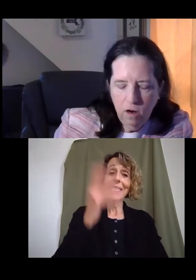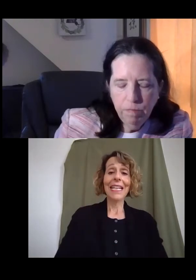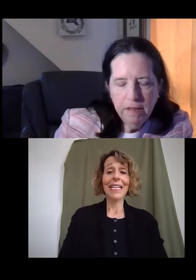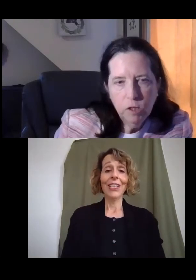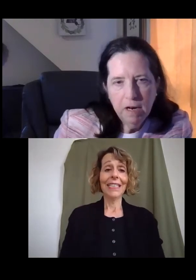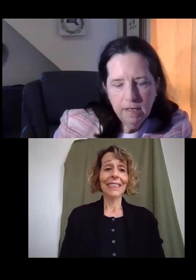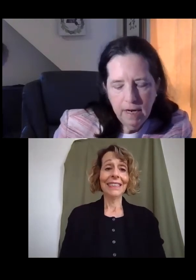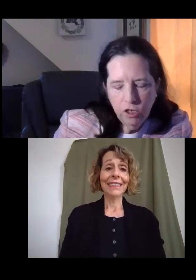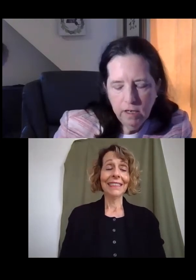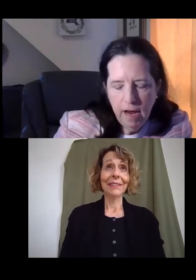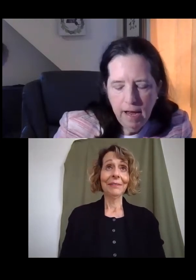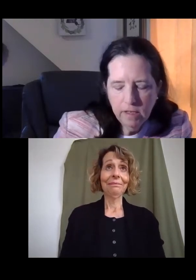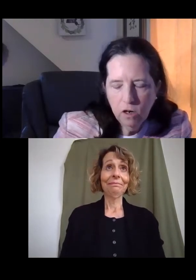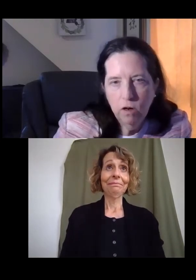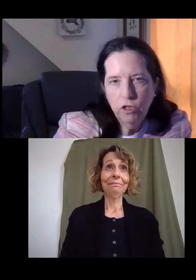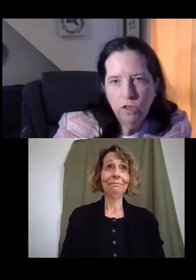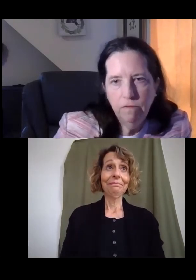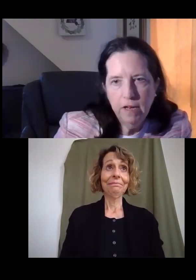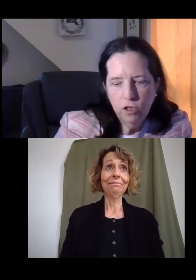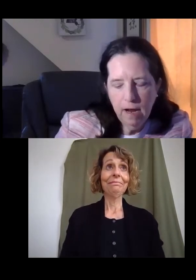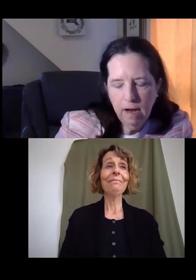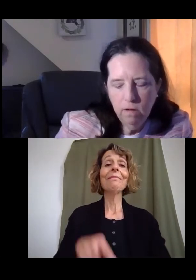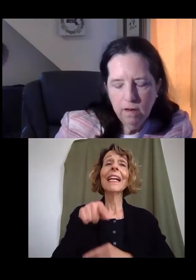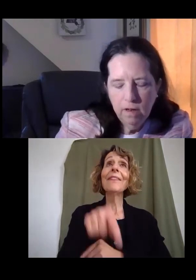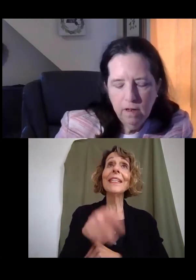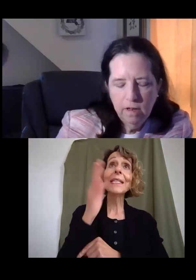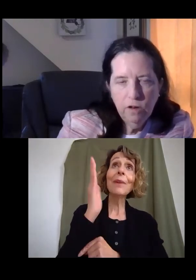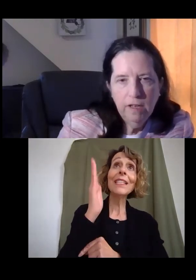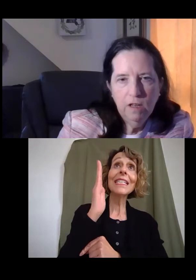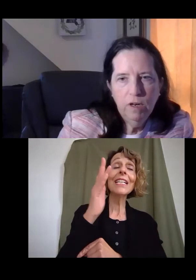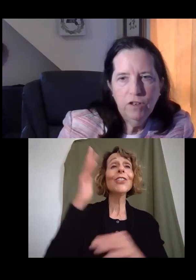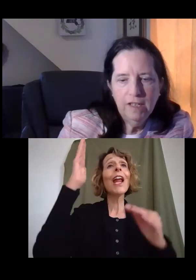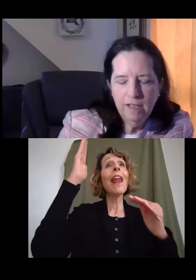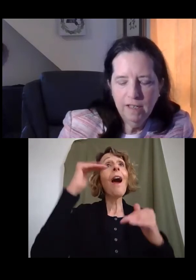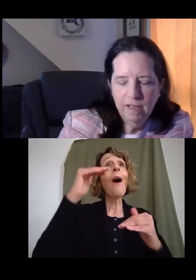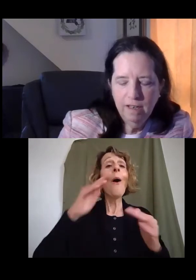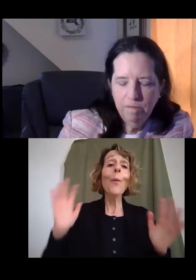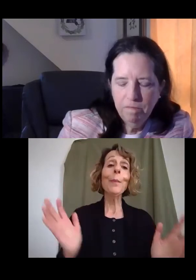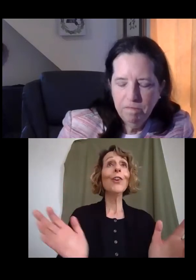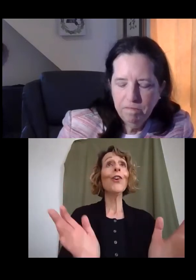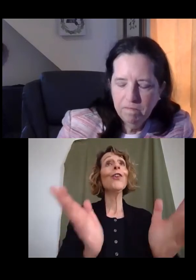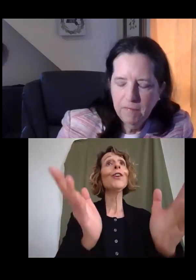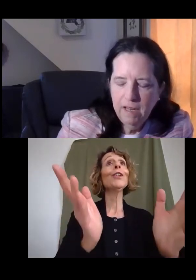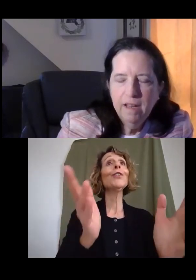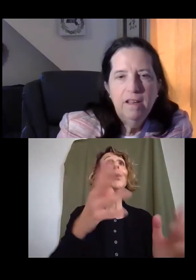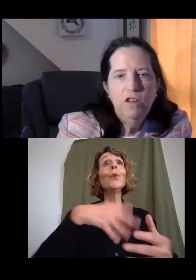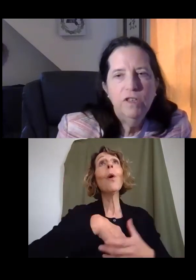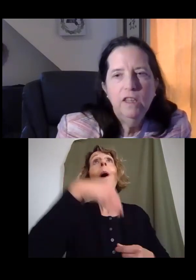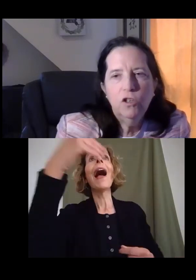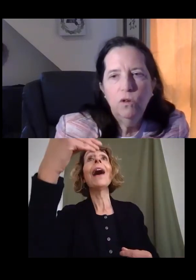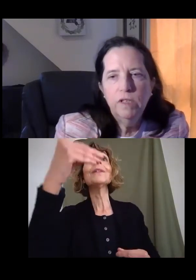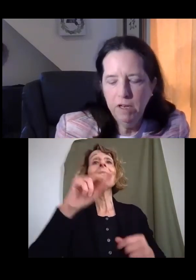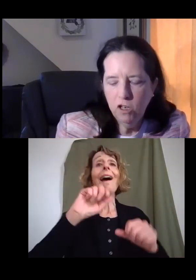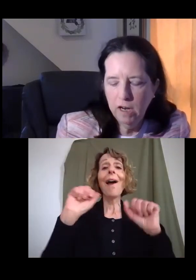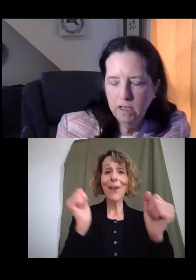I hope that this presentation has encouraged you to venture out during the winter season, using